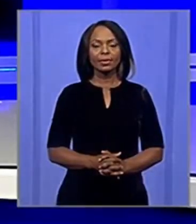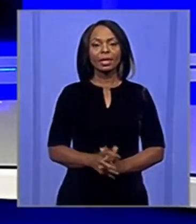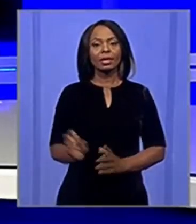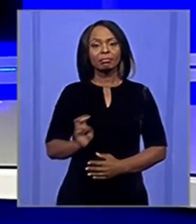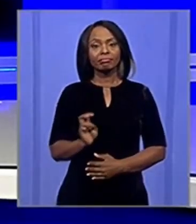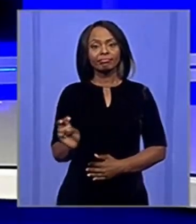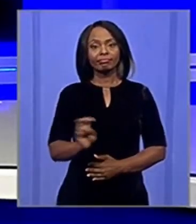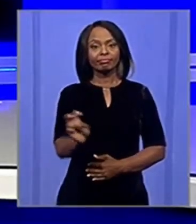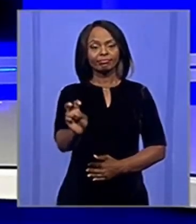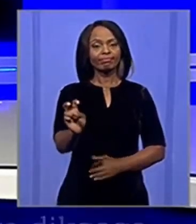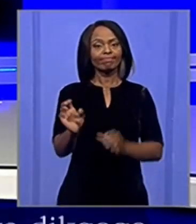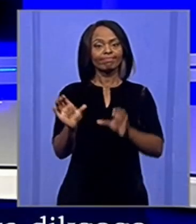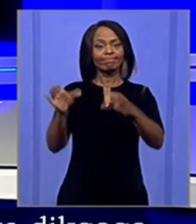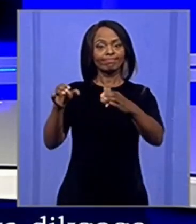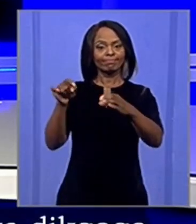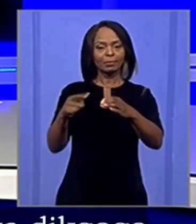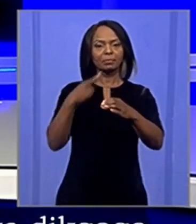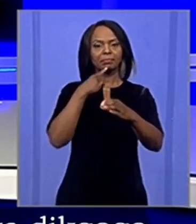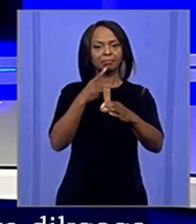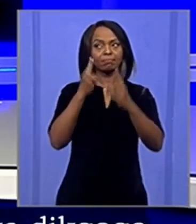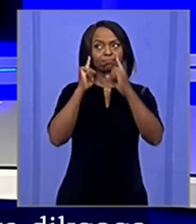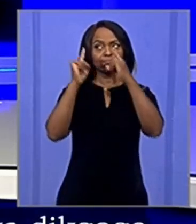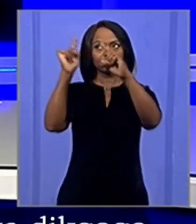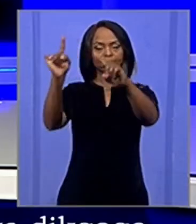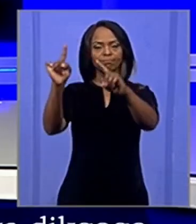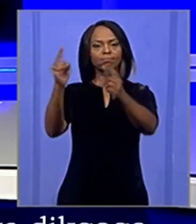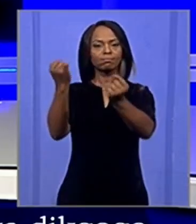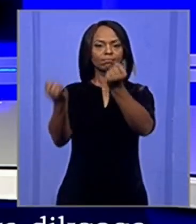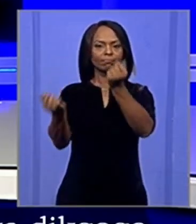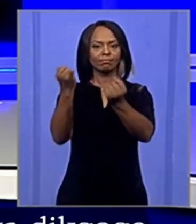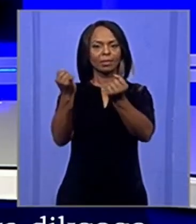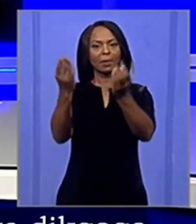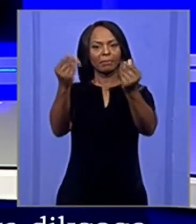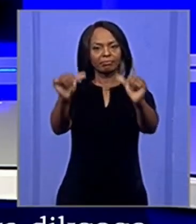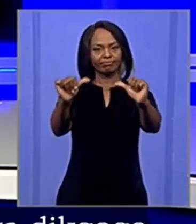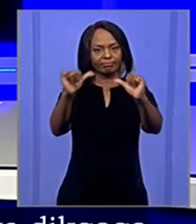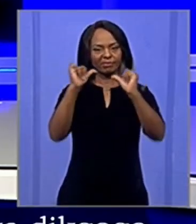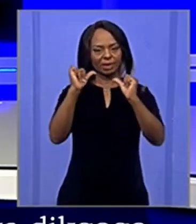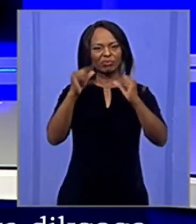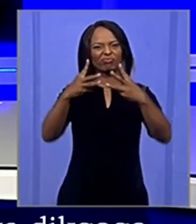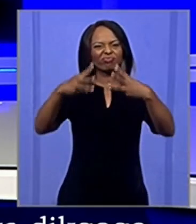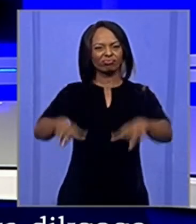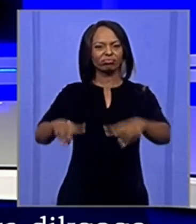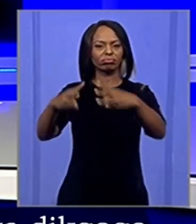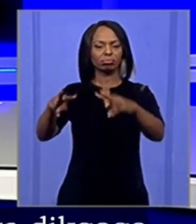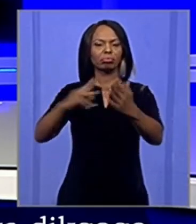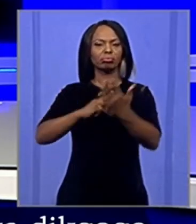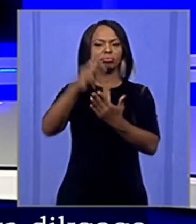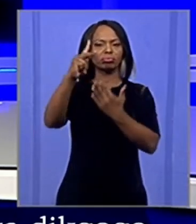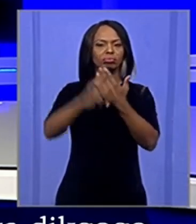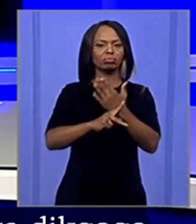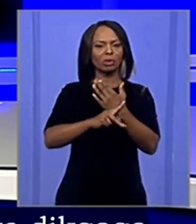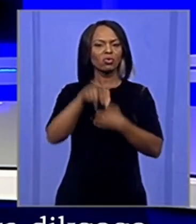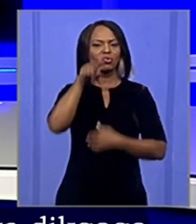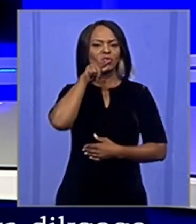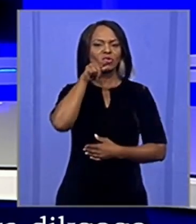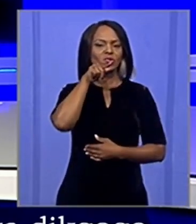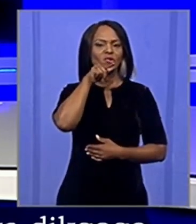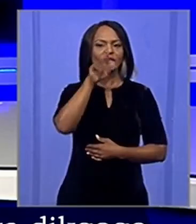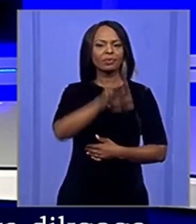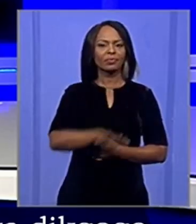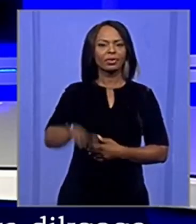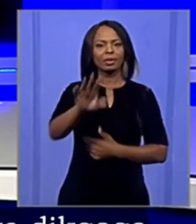SIU ya re ikaeletse go ikgolaganya le kgotlatshekelo gore go busiwe madi a dirisitsweng botlhaswa kwa porojekeng ya go rua dikgogo kwa Marikana